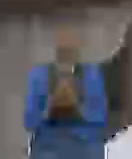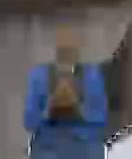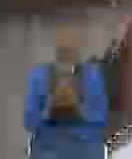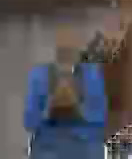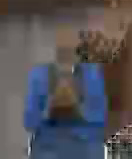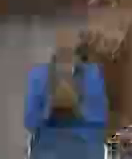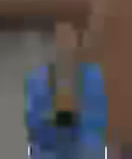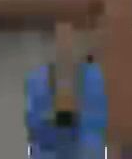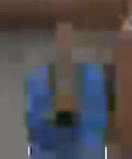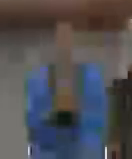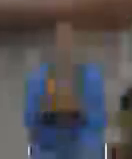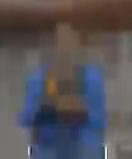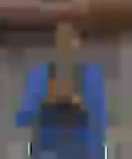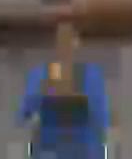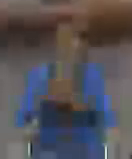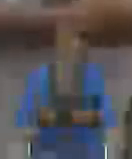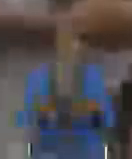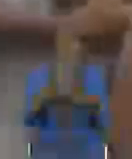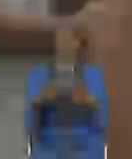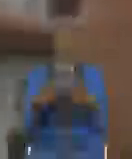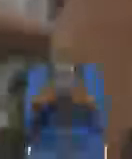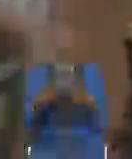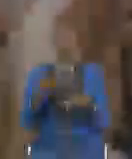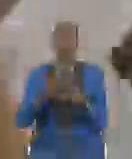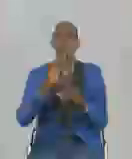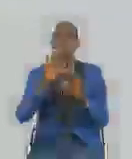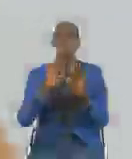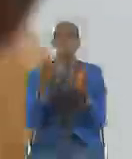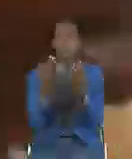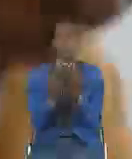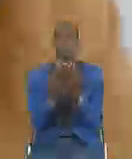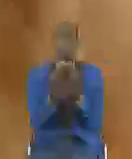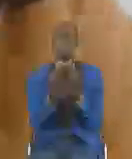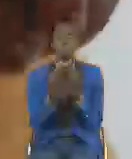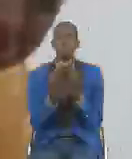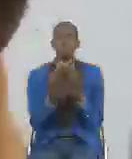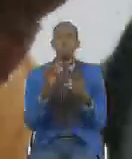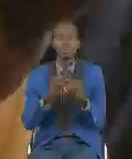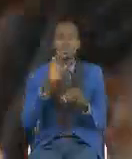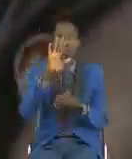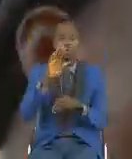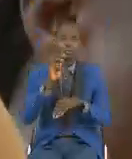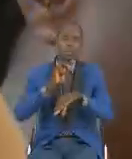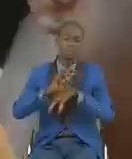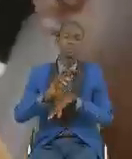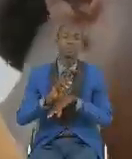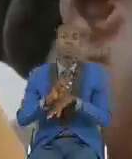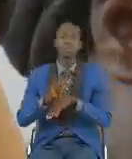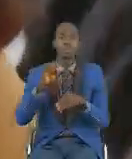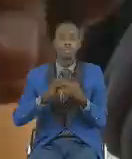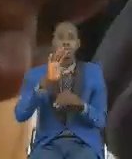In your life, in your family, your ministry, in your